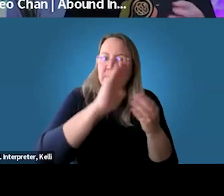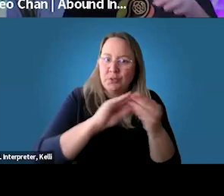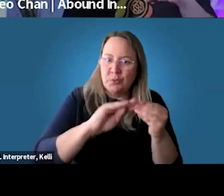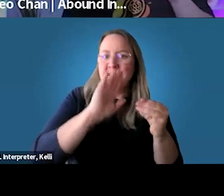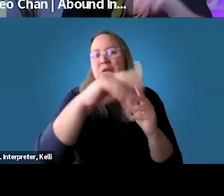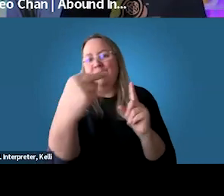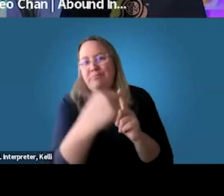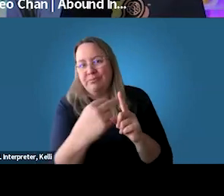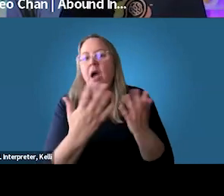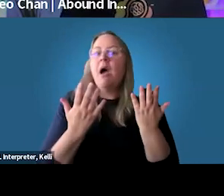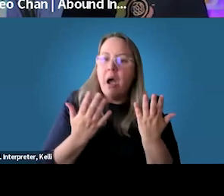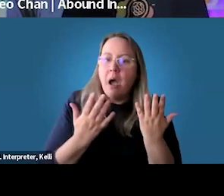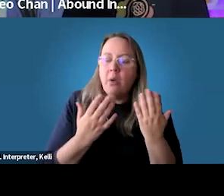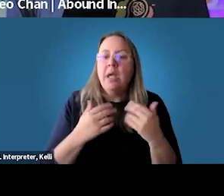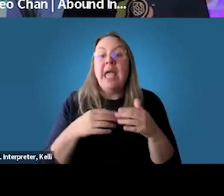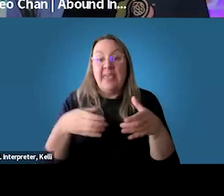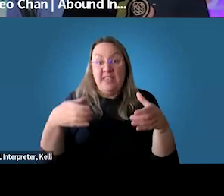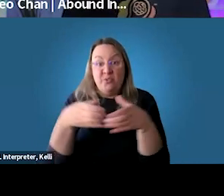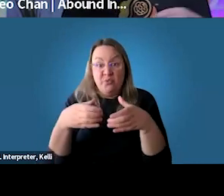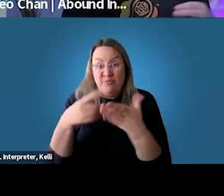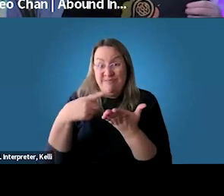them. It reduces group conflict.